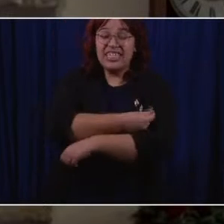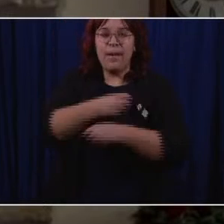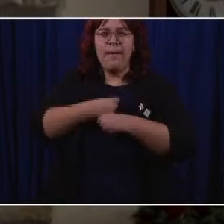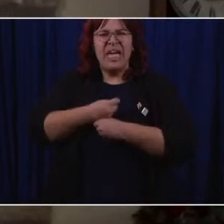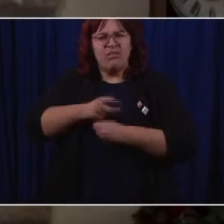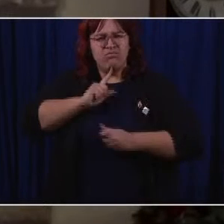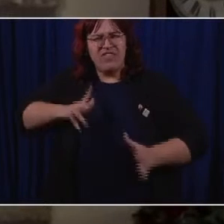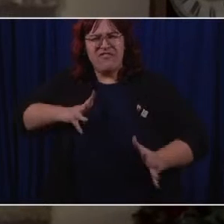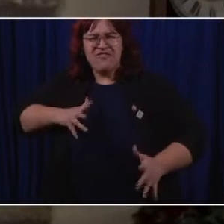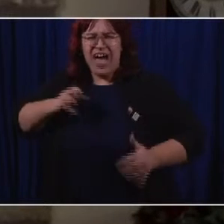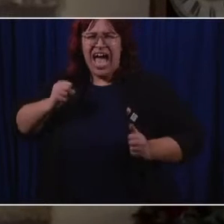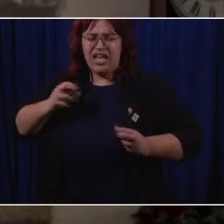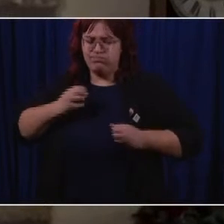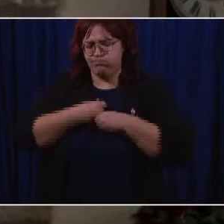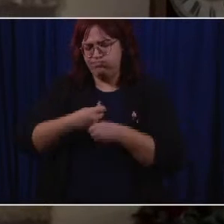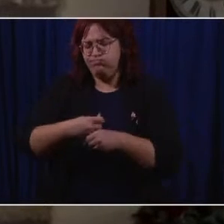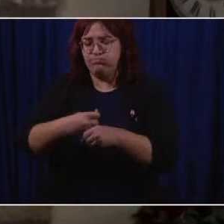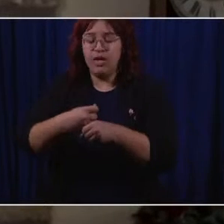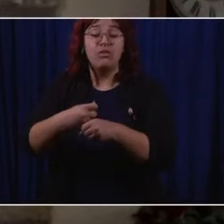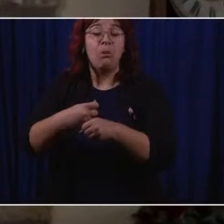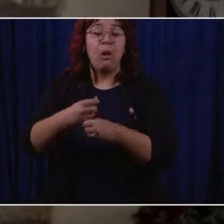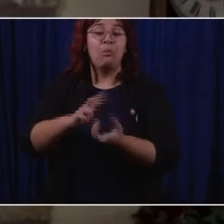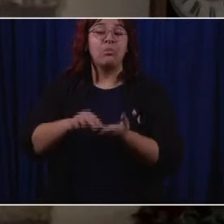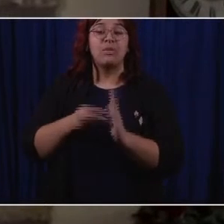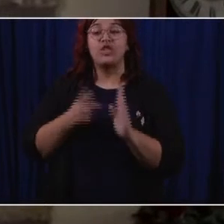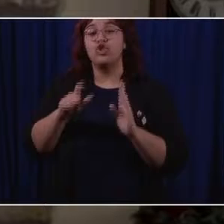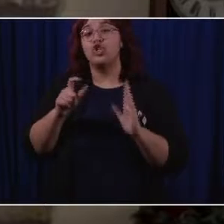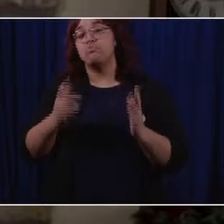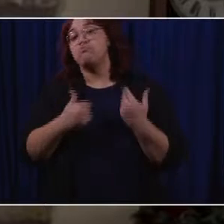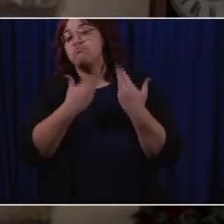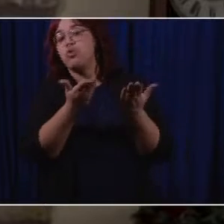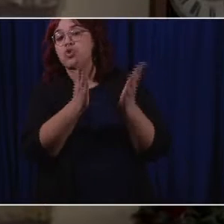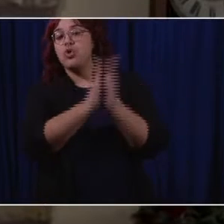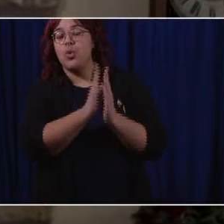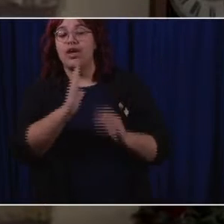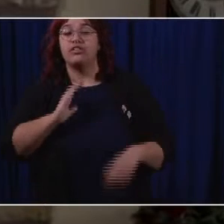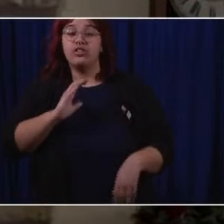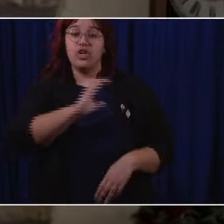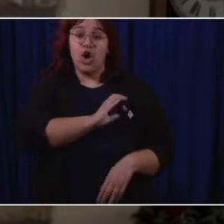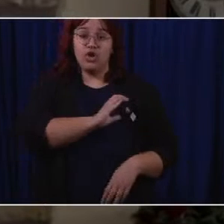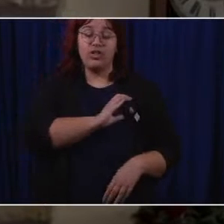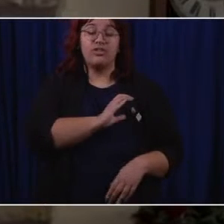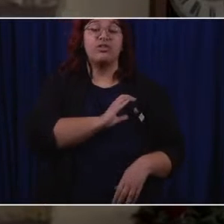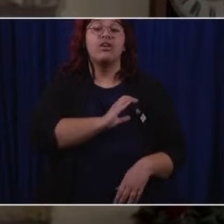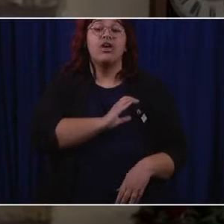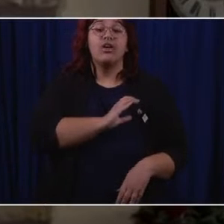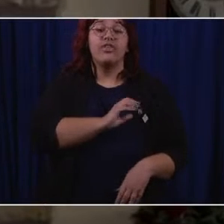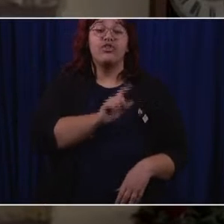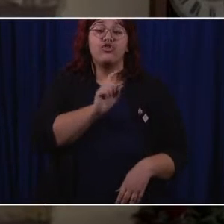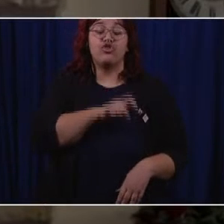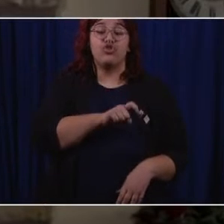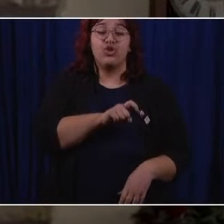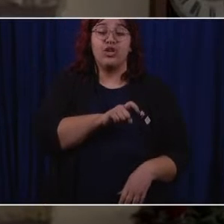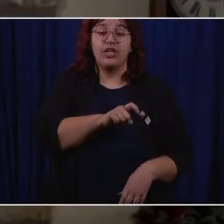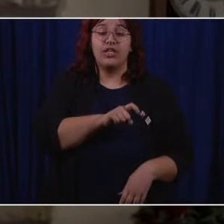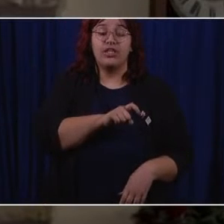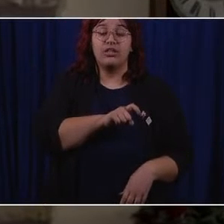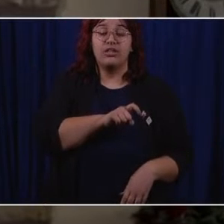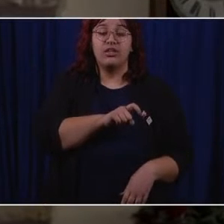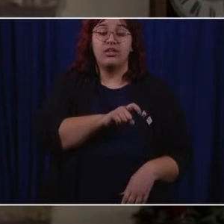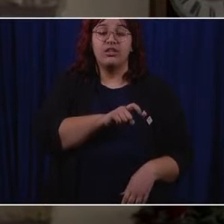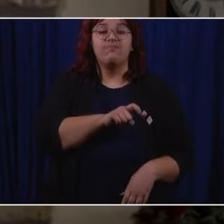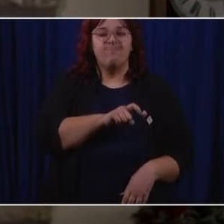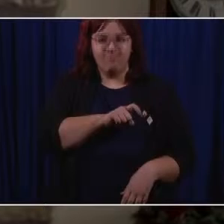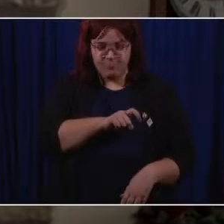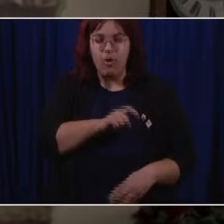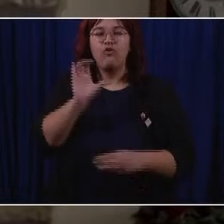to petition Congress to overturn protections previously voted on that immunize drug companies from full liability when